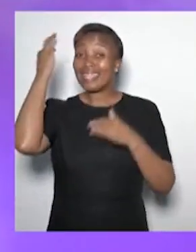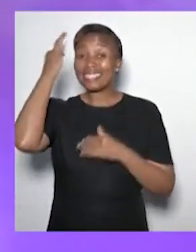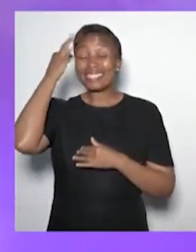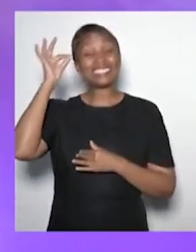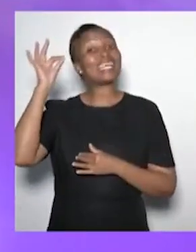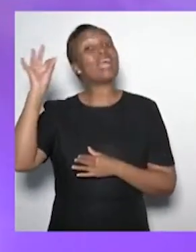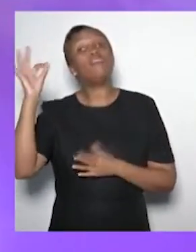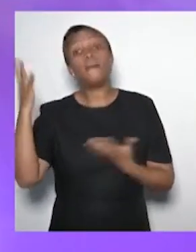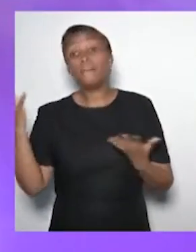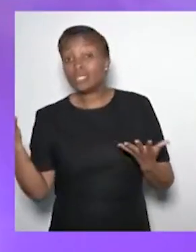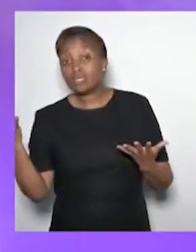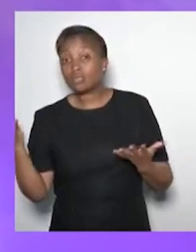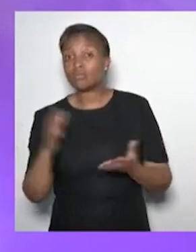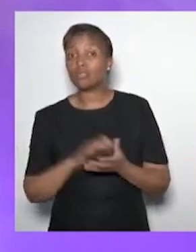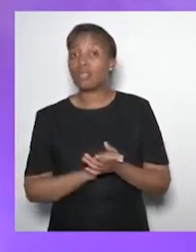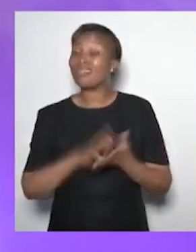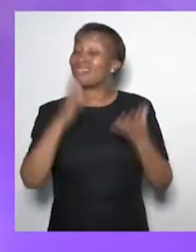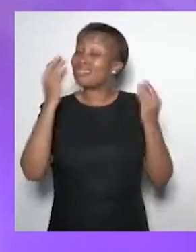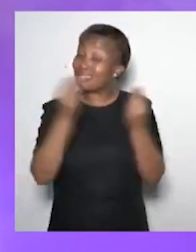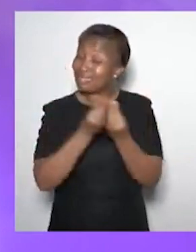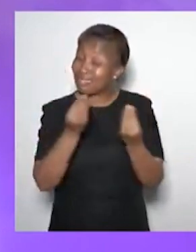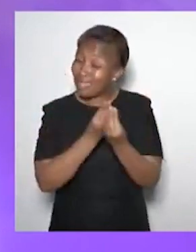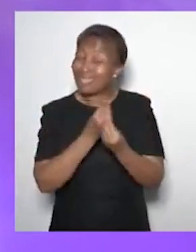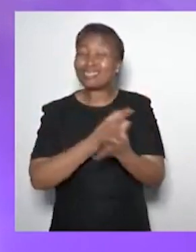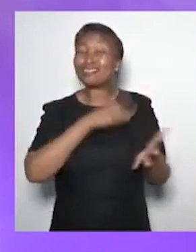Hi la swilo swi nga onhaka kona.